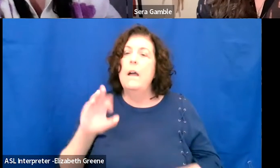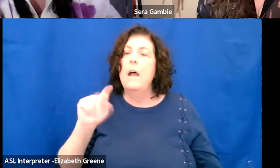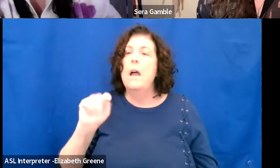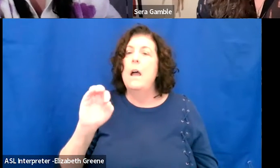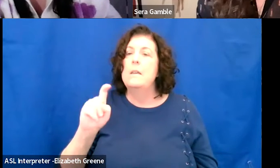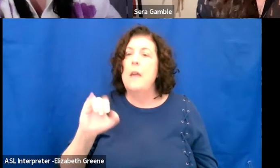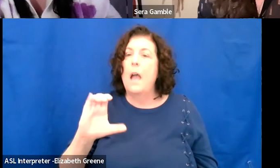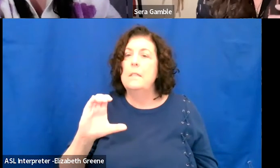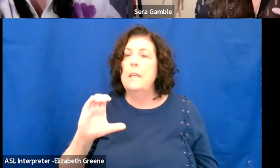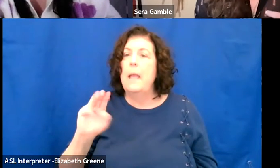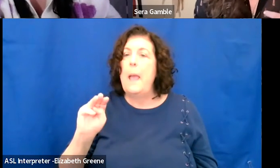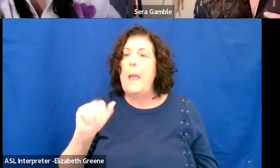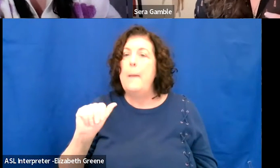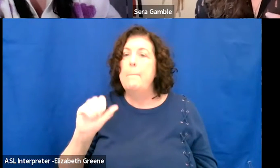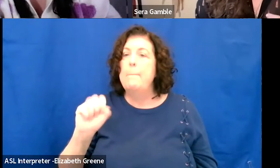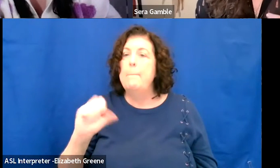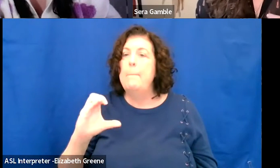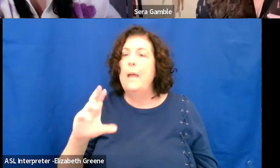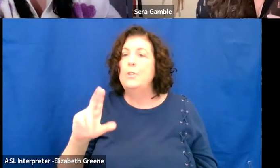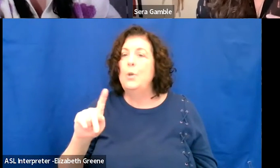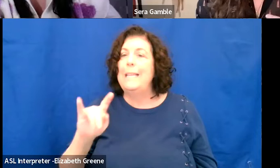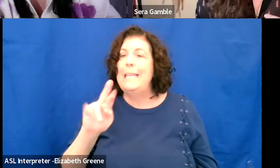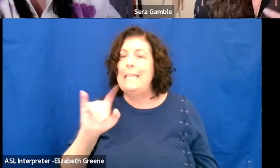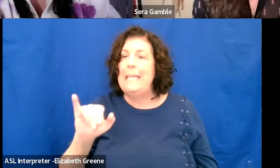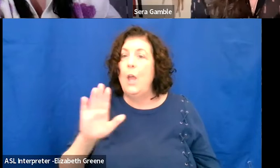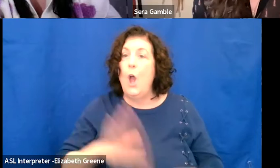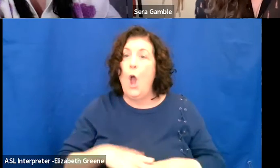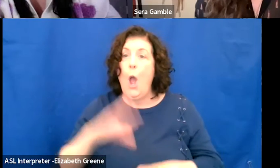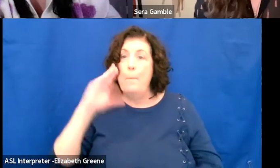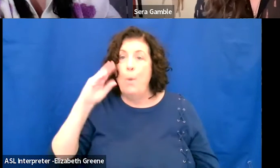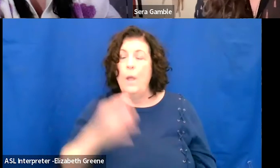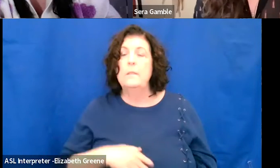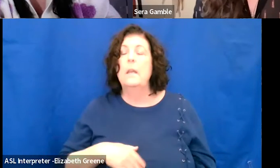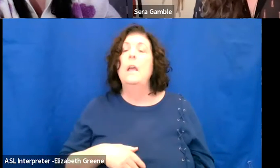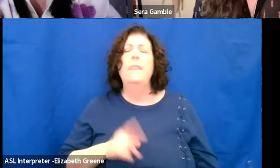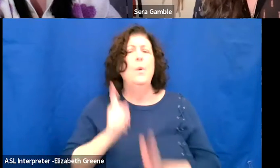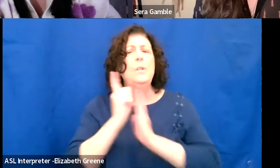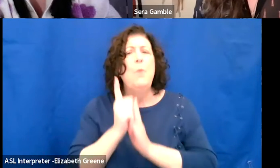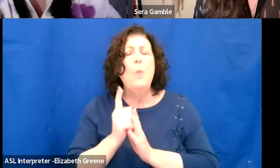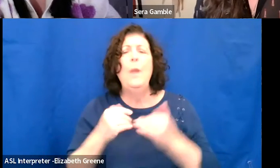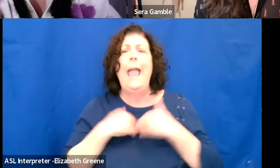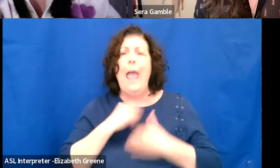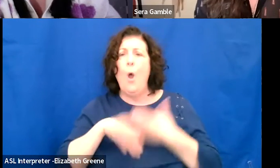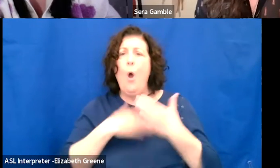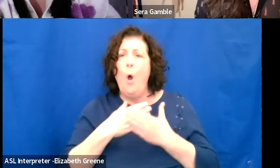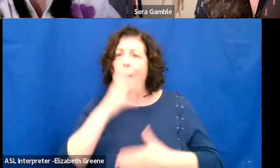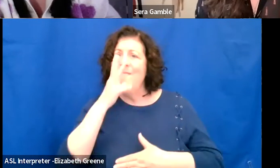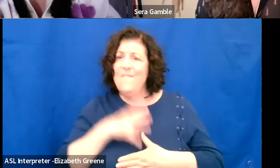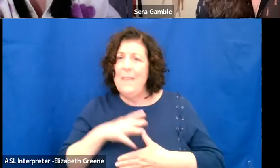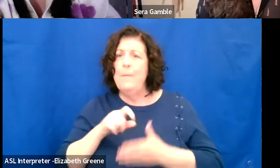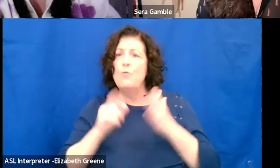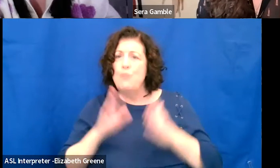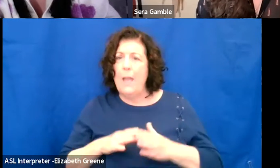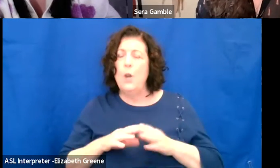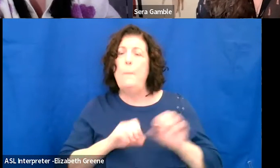there was a moment there where a whole prospective roster for the writers room were women. And I was like, that's interesting. The whole show might be written by women. And then I met